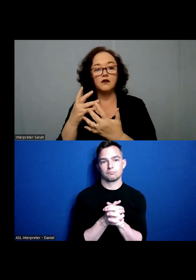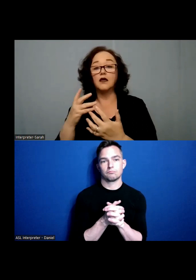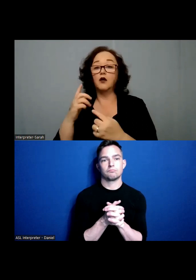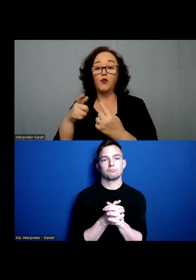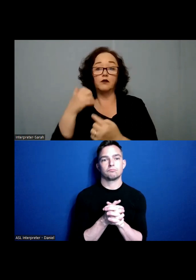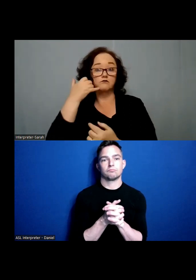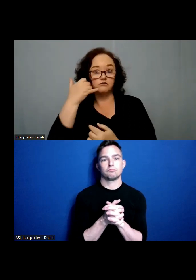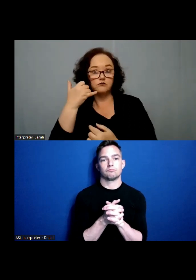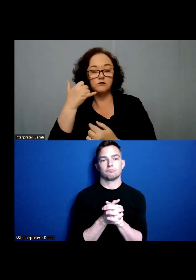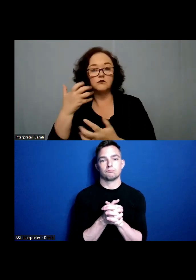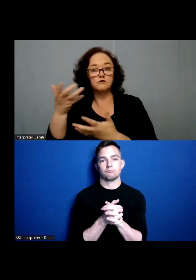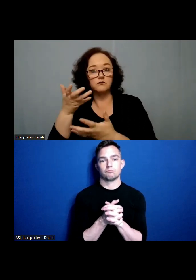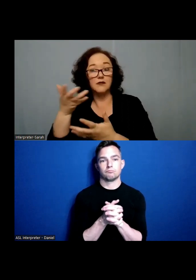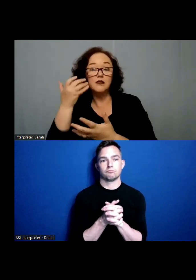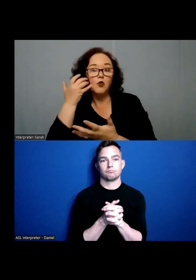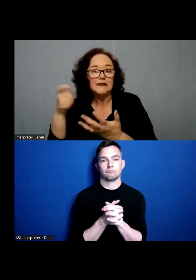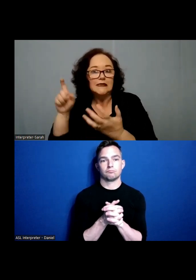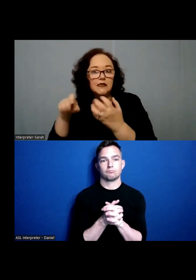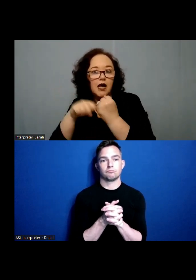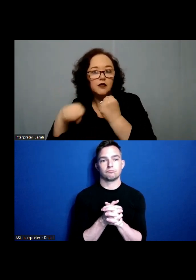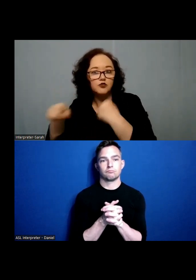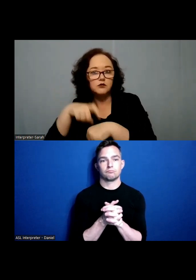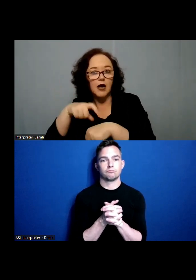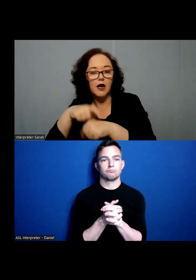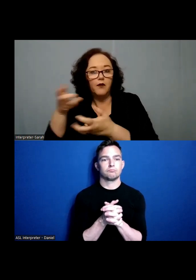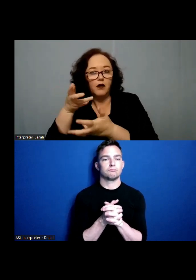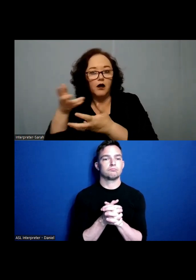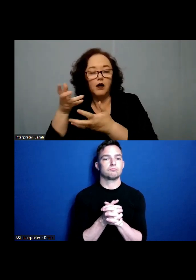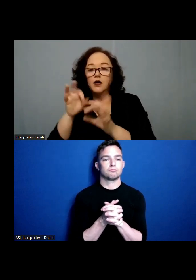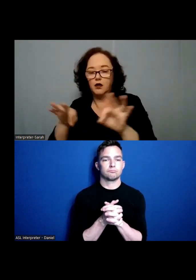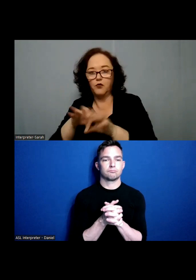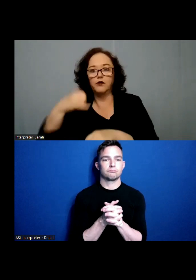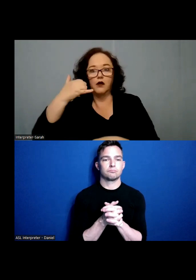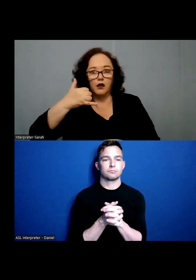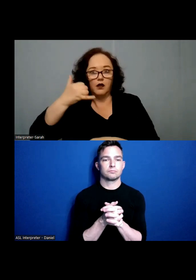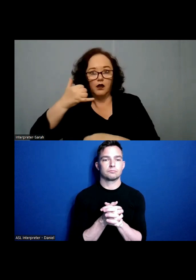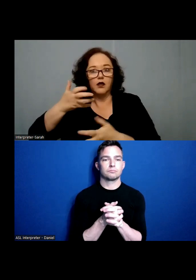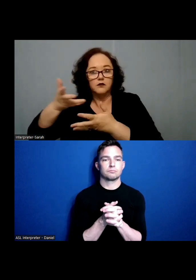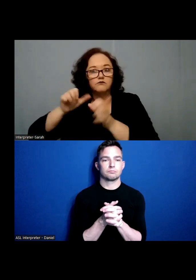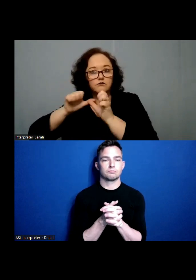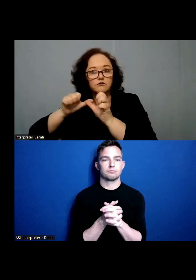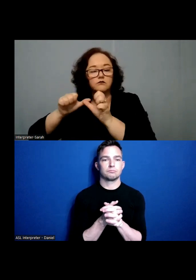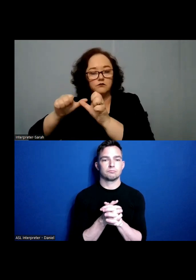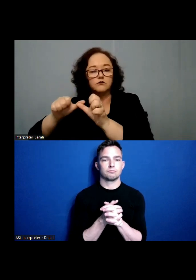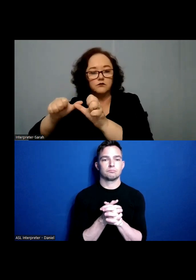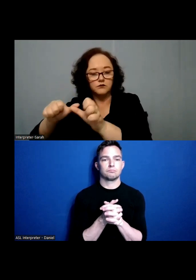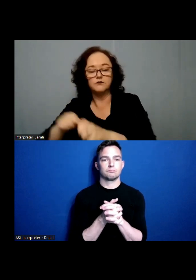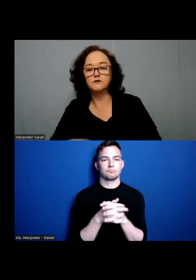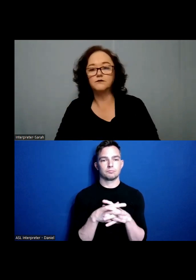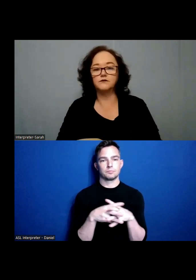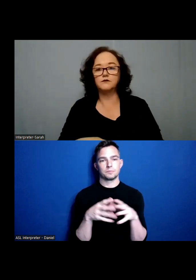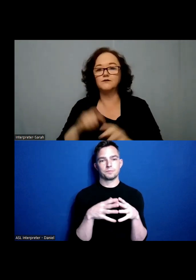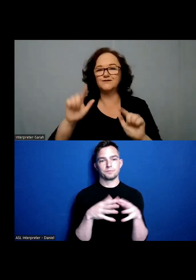need extra time, we want to make sure that they stay on that call and the backup center will answer the calls. And then